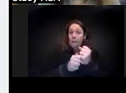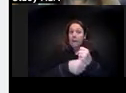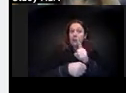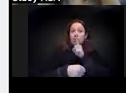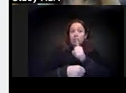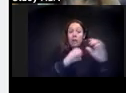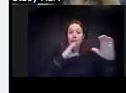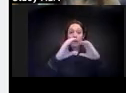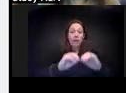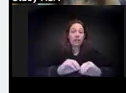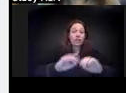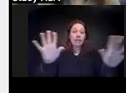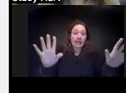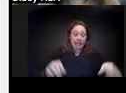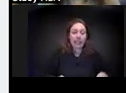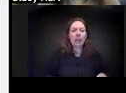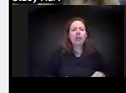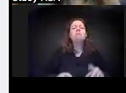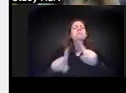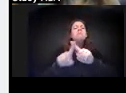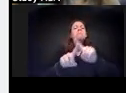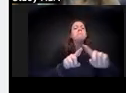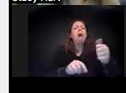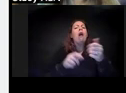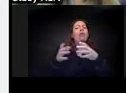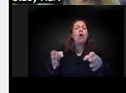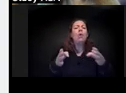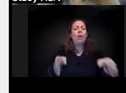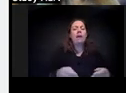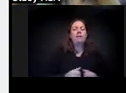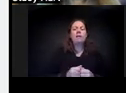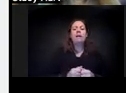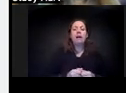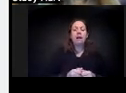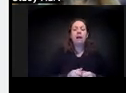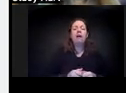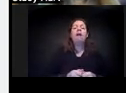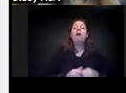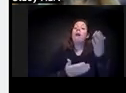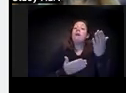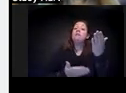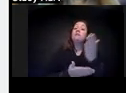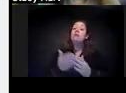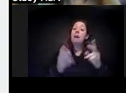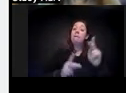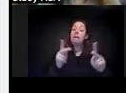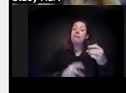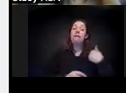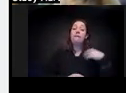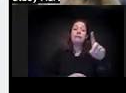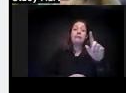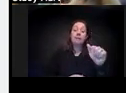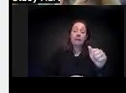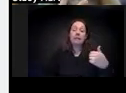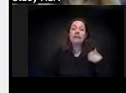communication. So many people with disabilities, or some people with disabilities, have speech